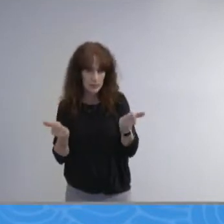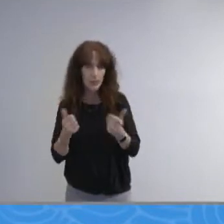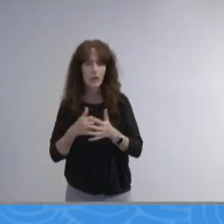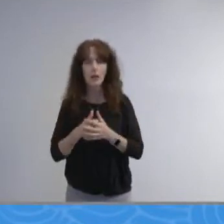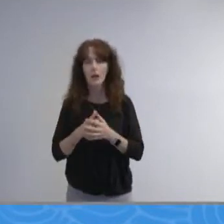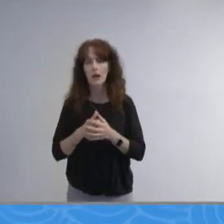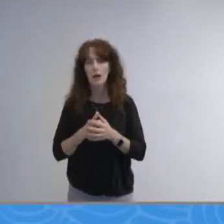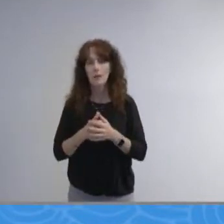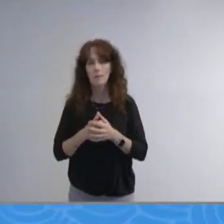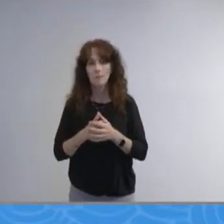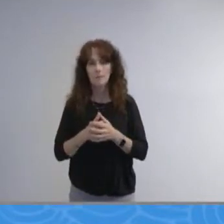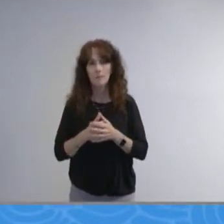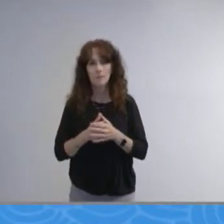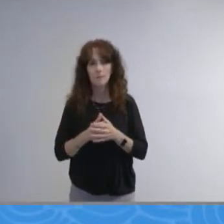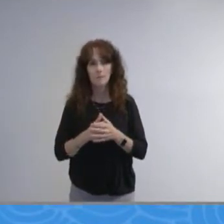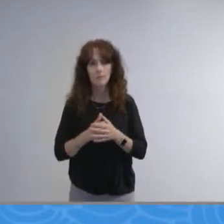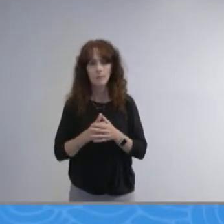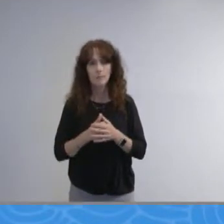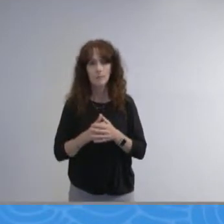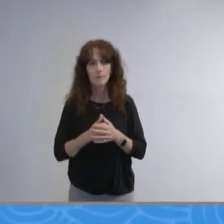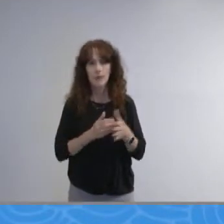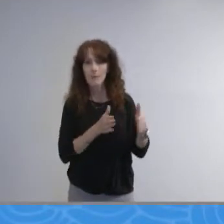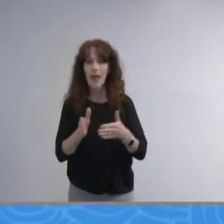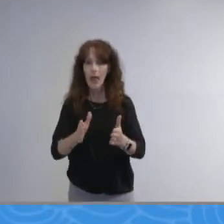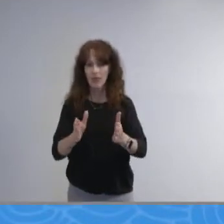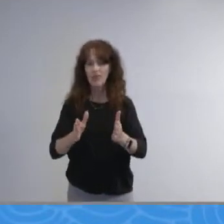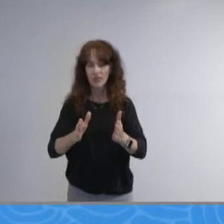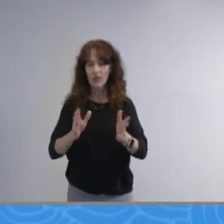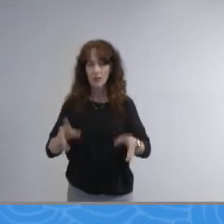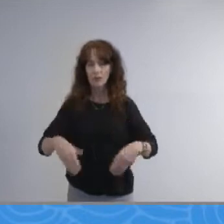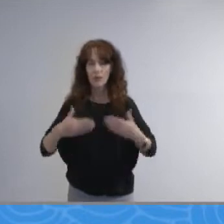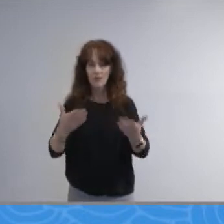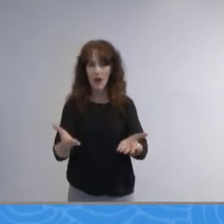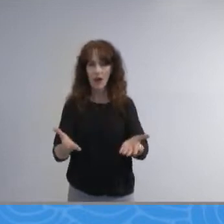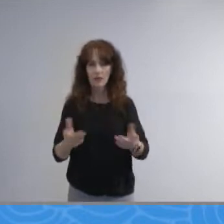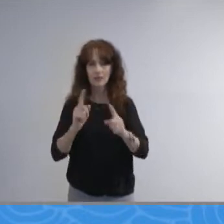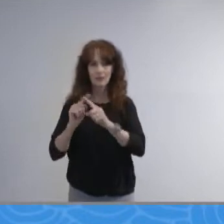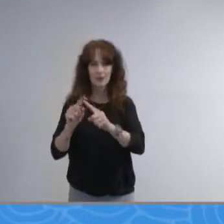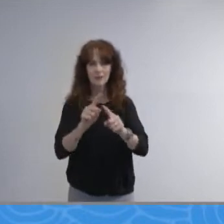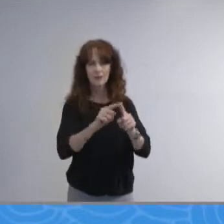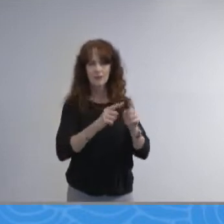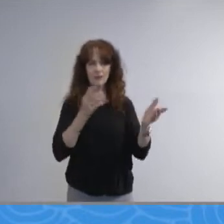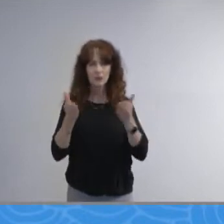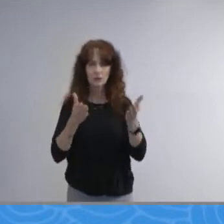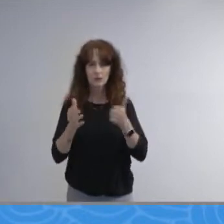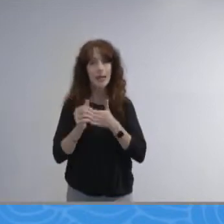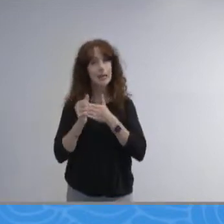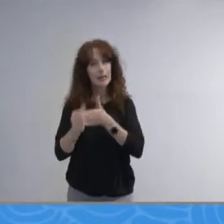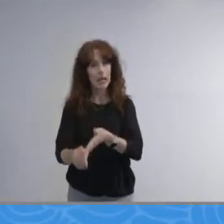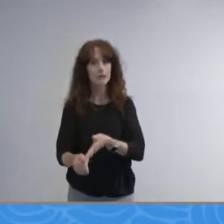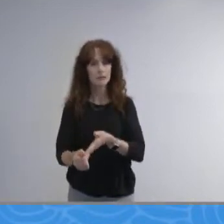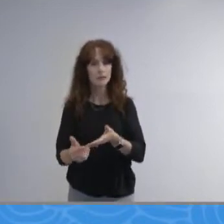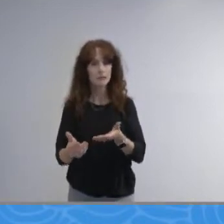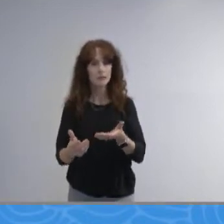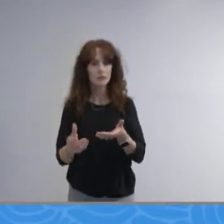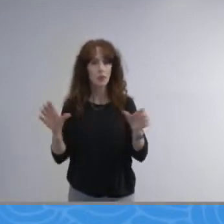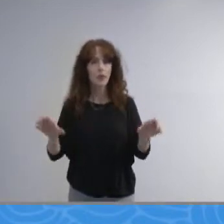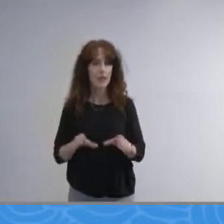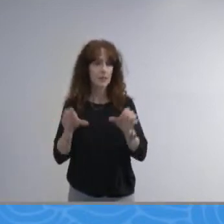what, path that they're on, that we can provide an array of different, services and guidance on what they can do